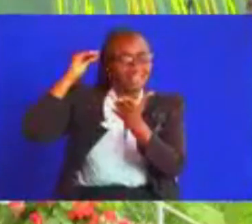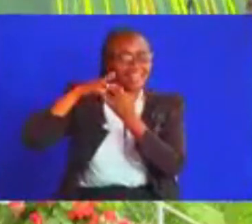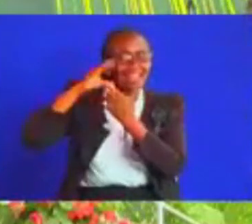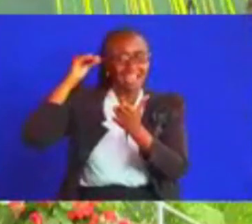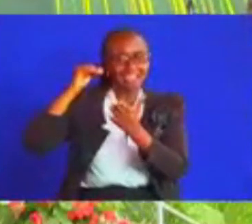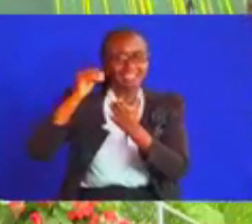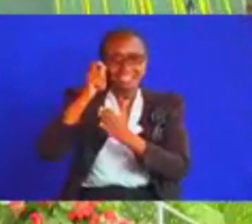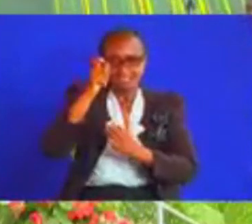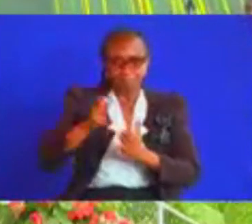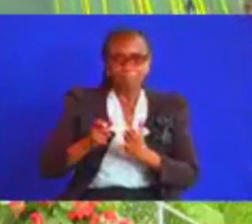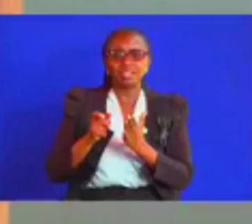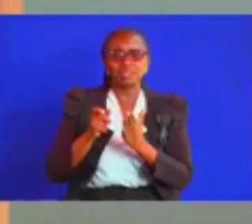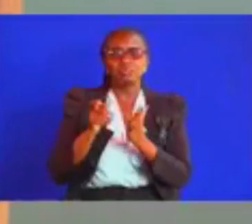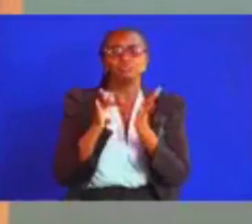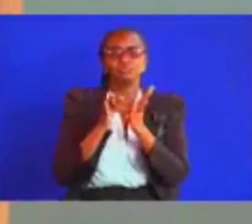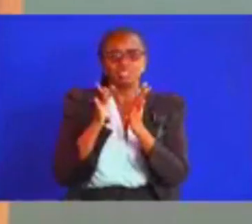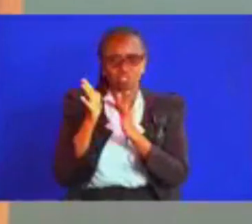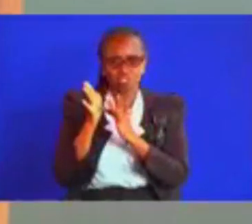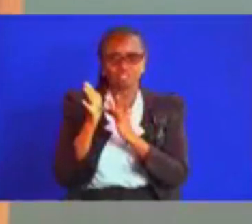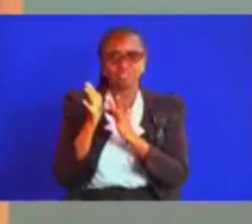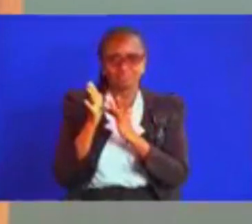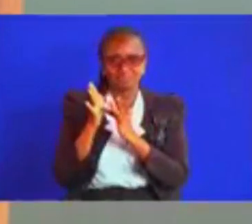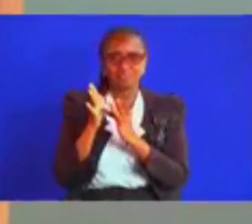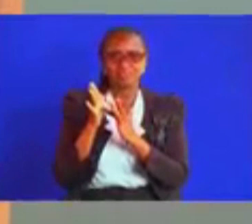the person Jesus.